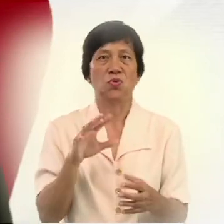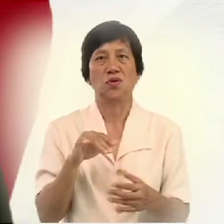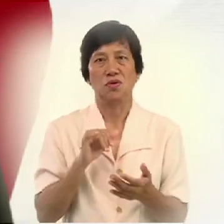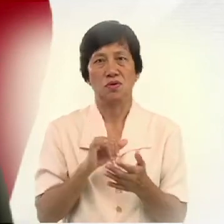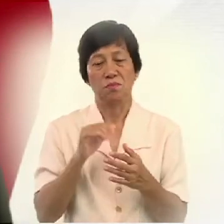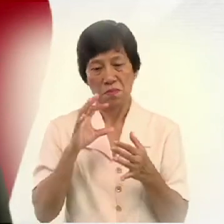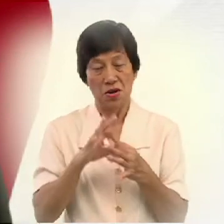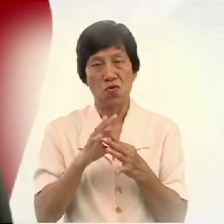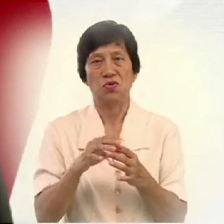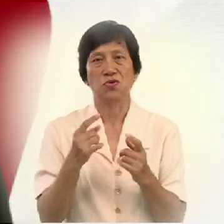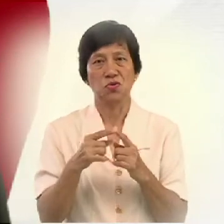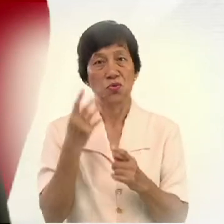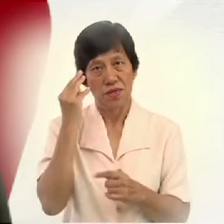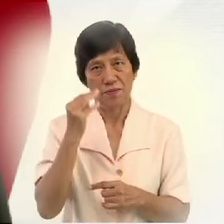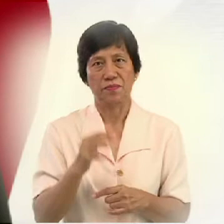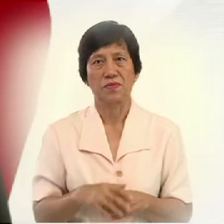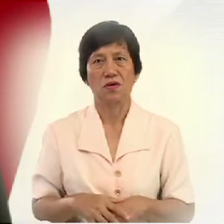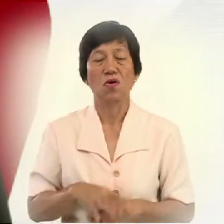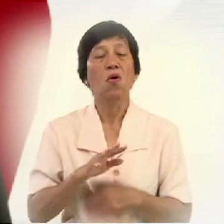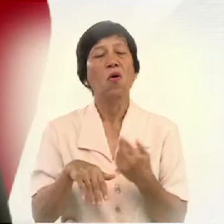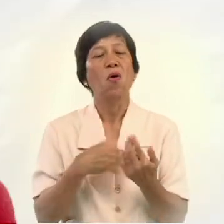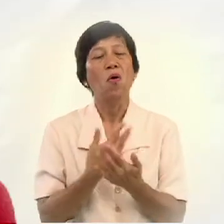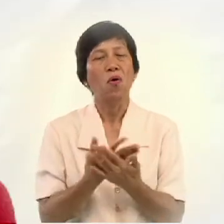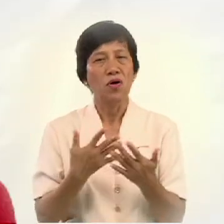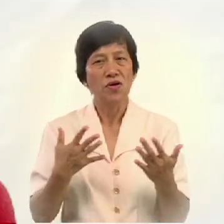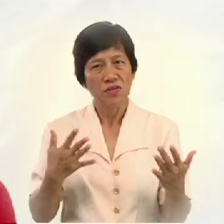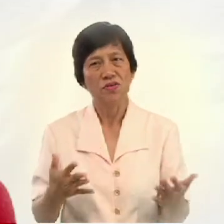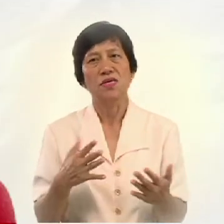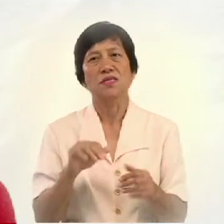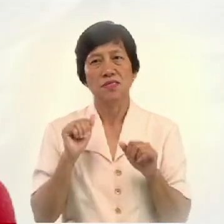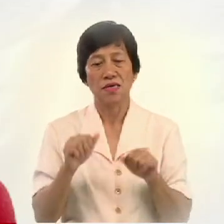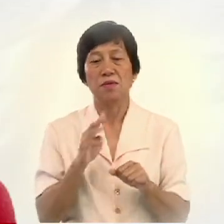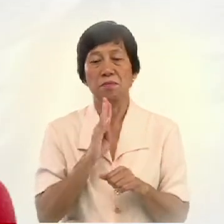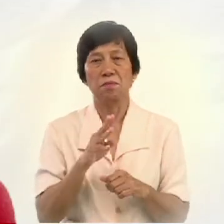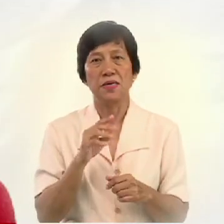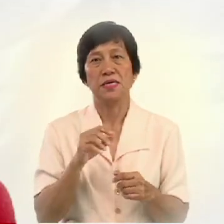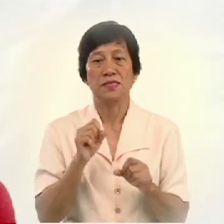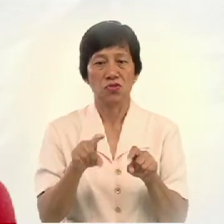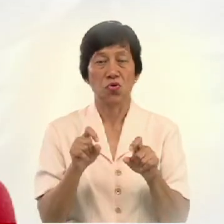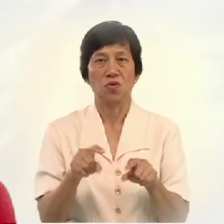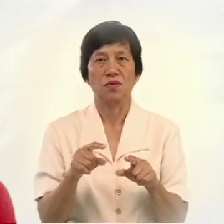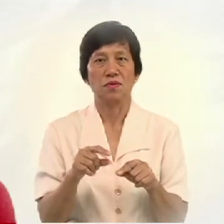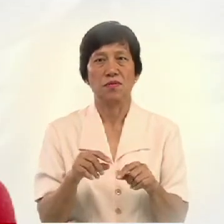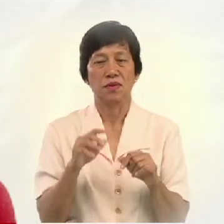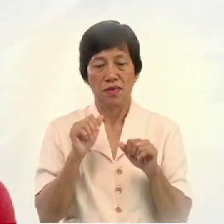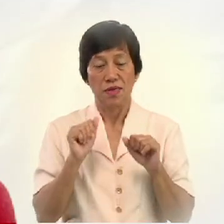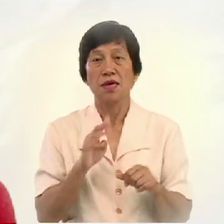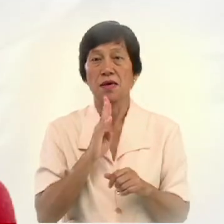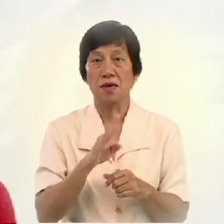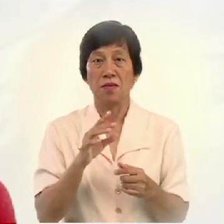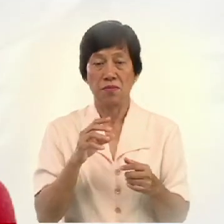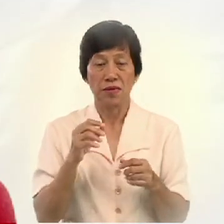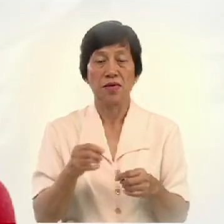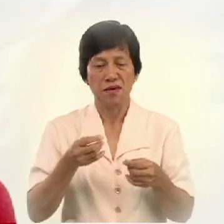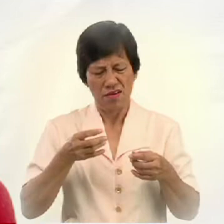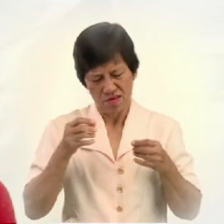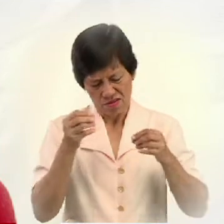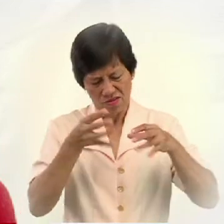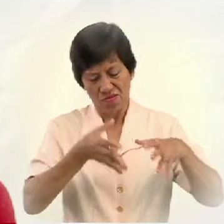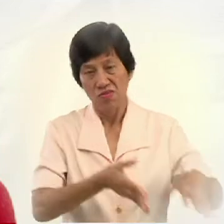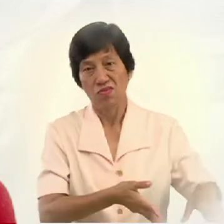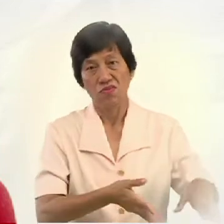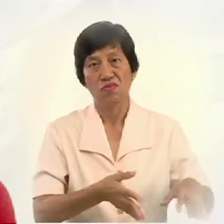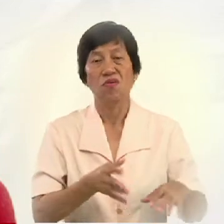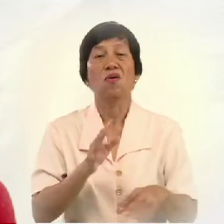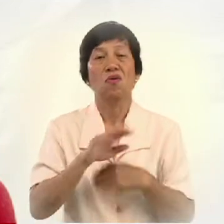him. Look at the priority here. Everything else could be sold. Everything else could be